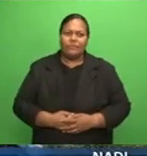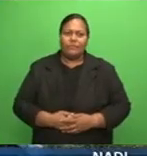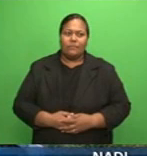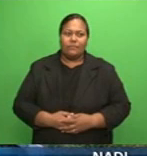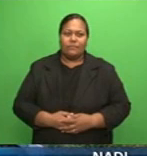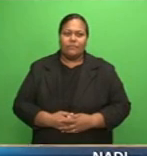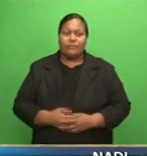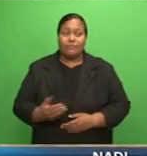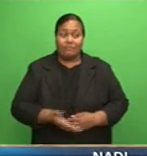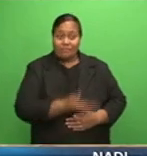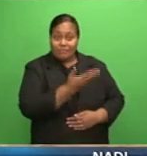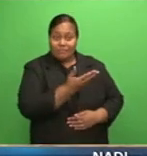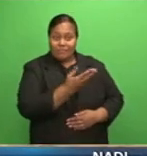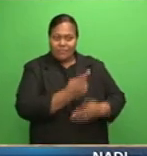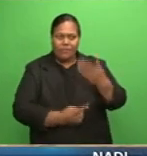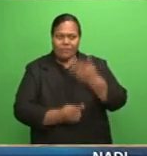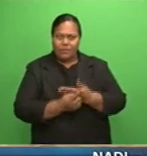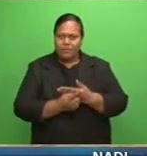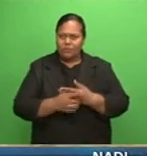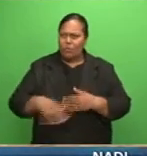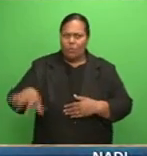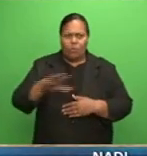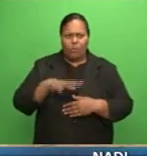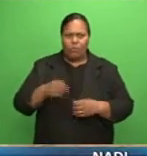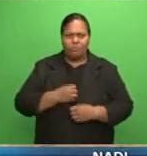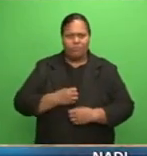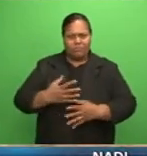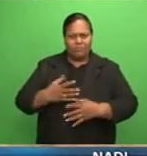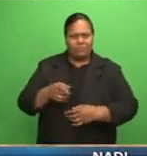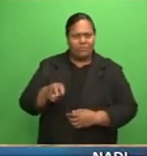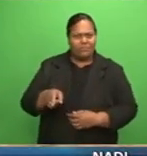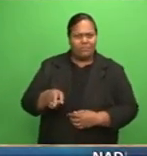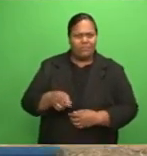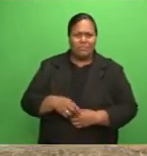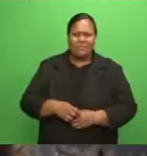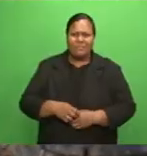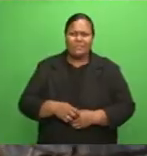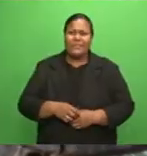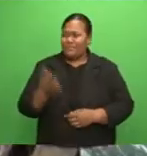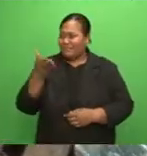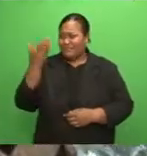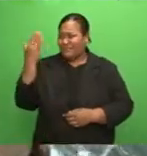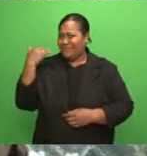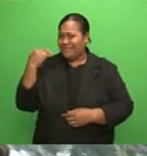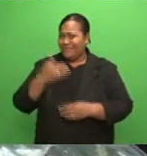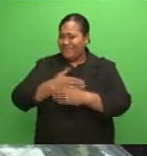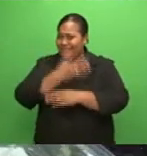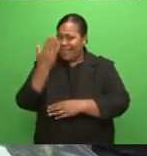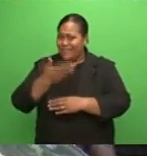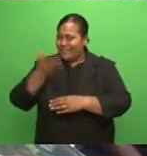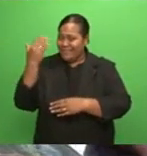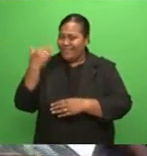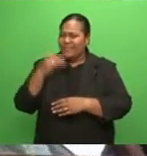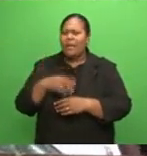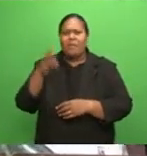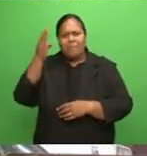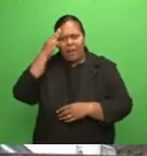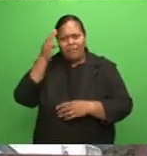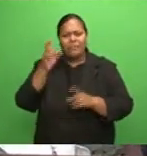left many in this neighborhood scarred, as just a few days ago the mother and daughter were seen around the area.